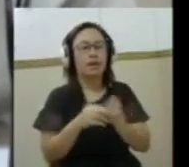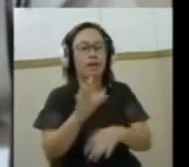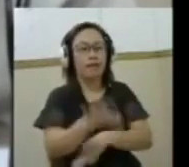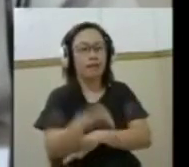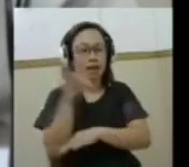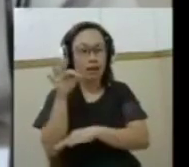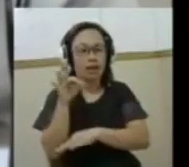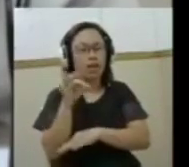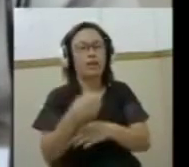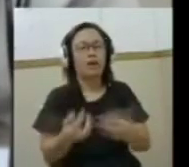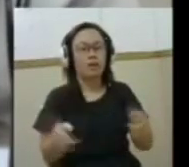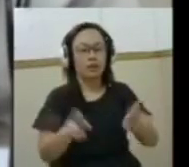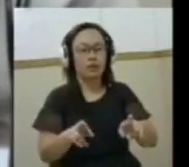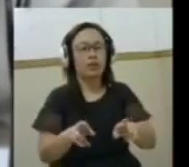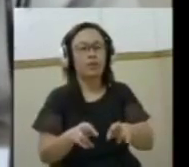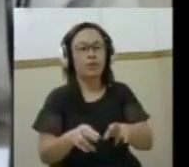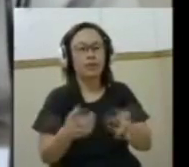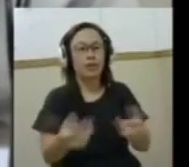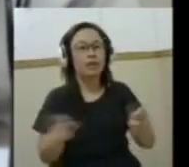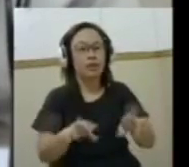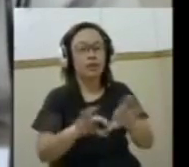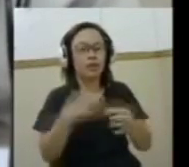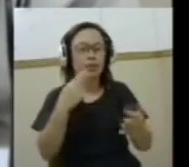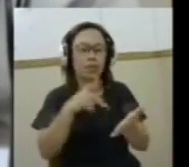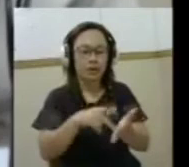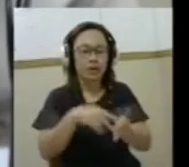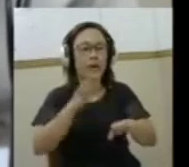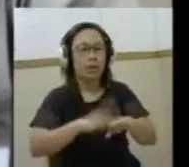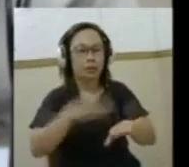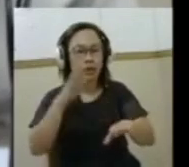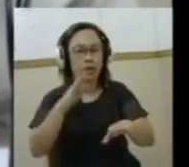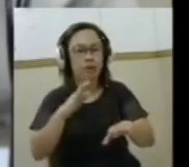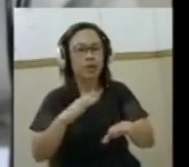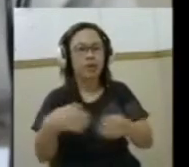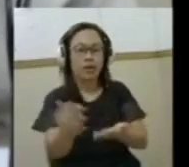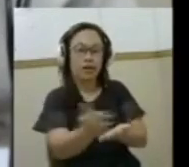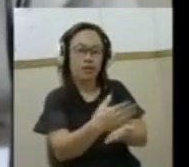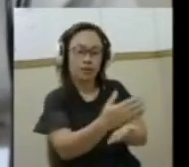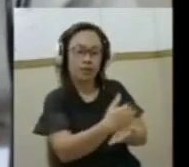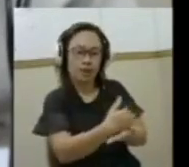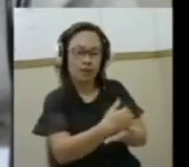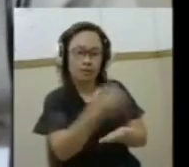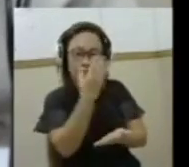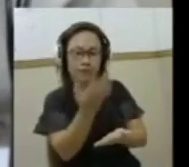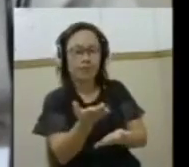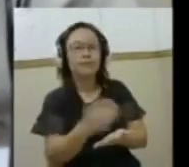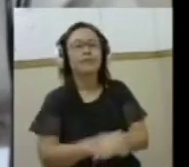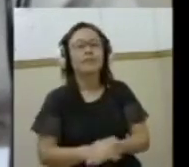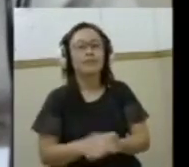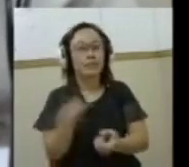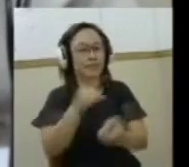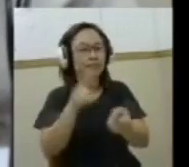is where the findings of a study are reported based upon the information gathered. That was the exact